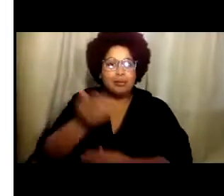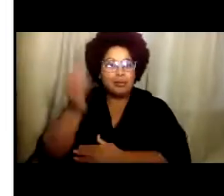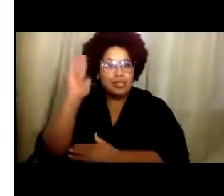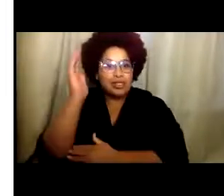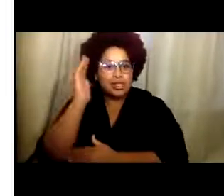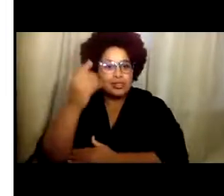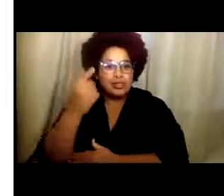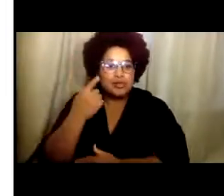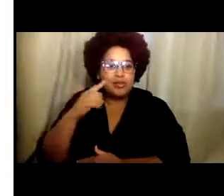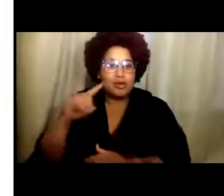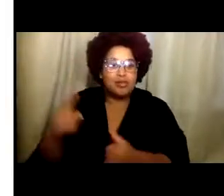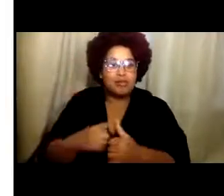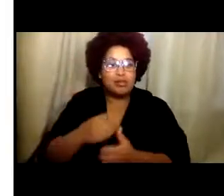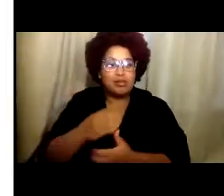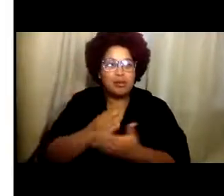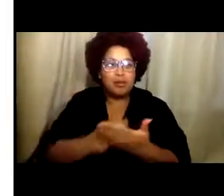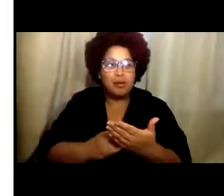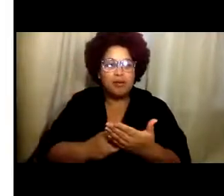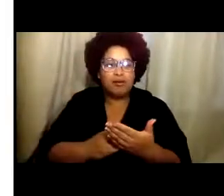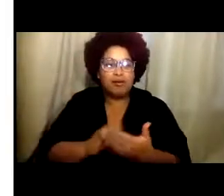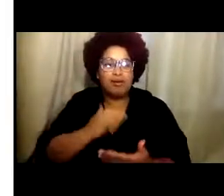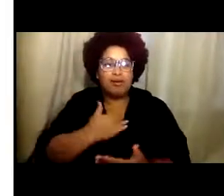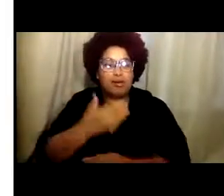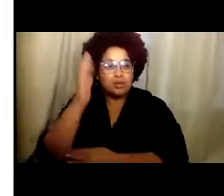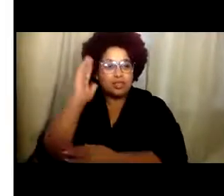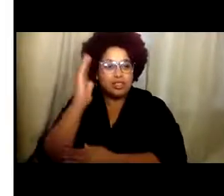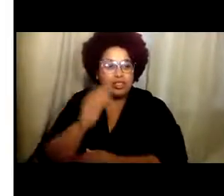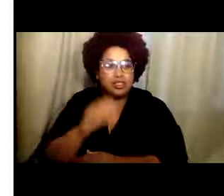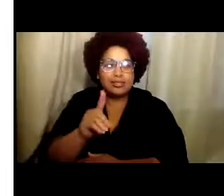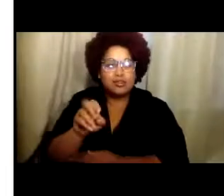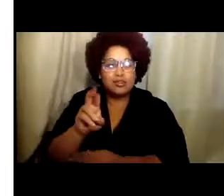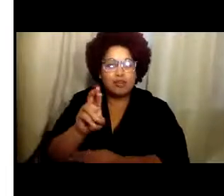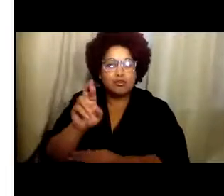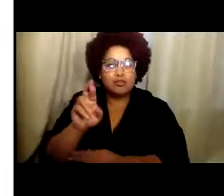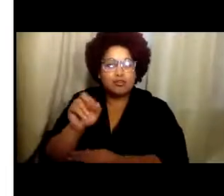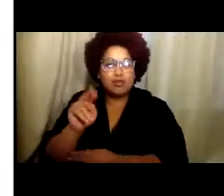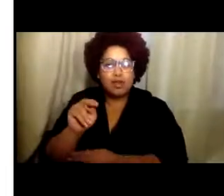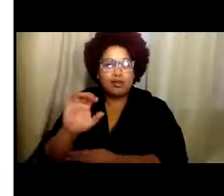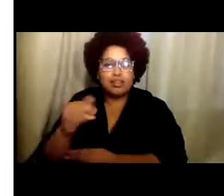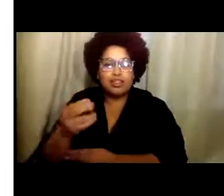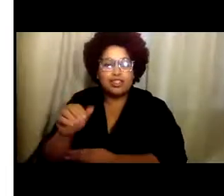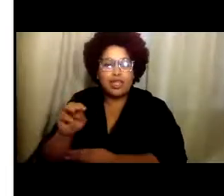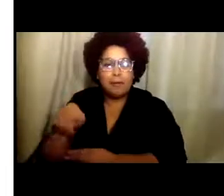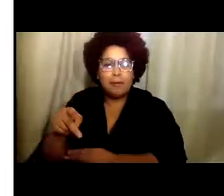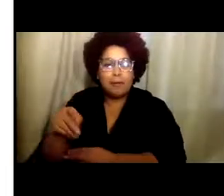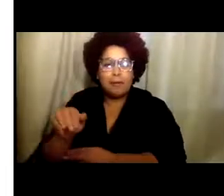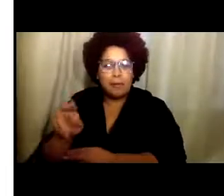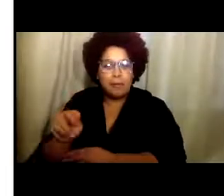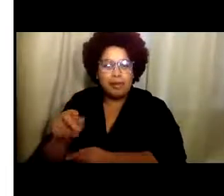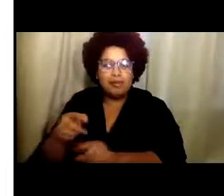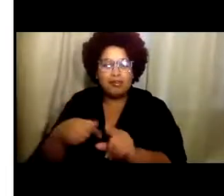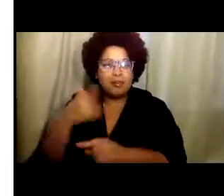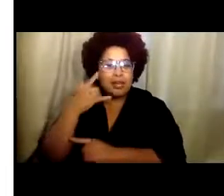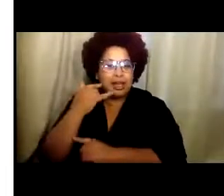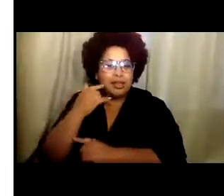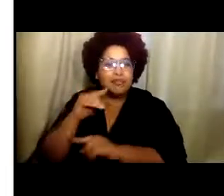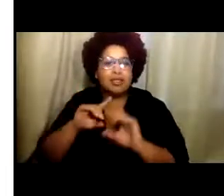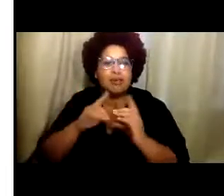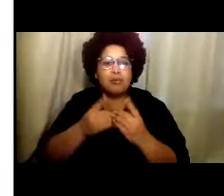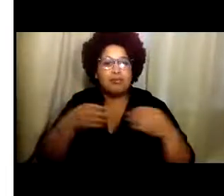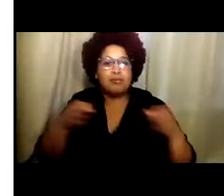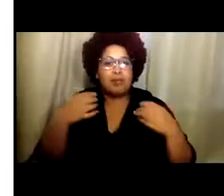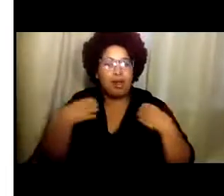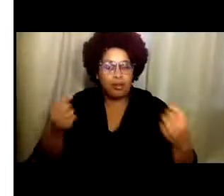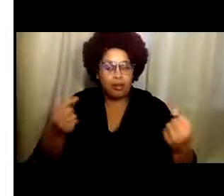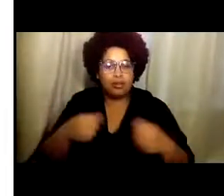the first portion of our presentation today. And it's Dr. Ron Chapman from the California Department of Public Health.